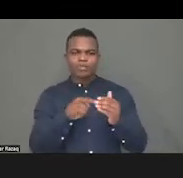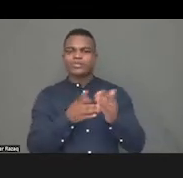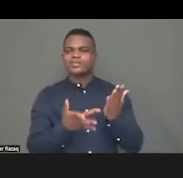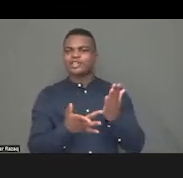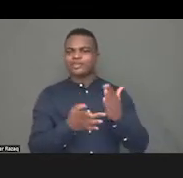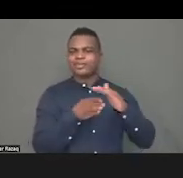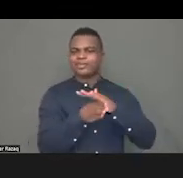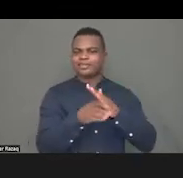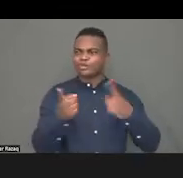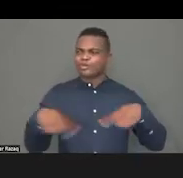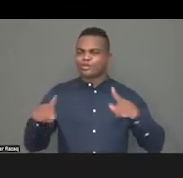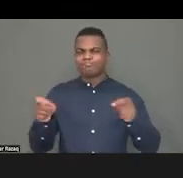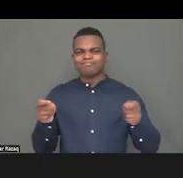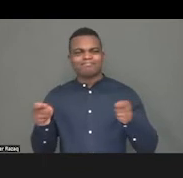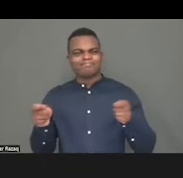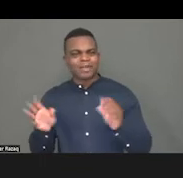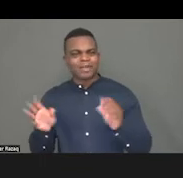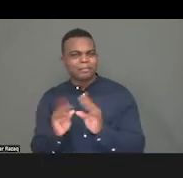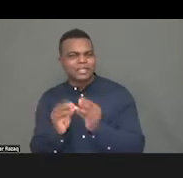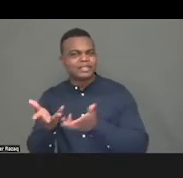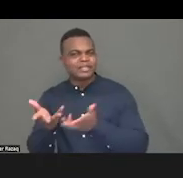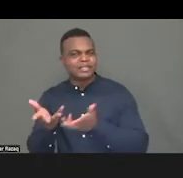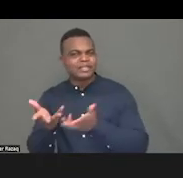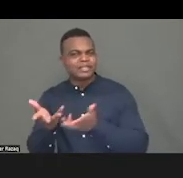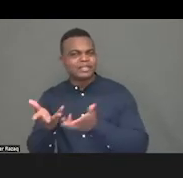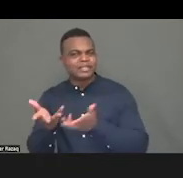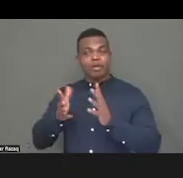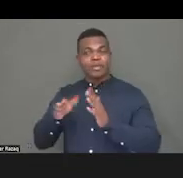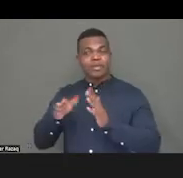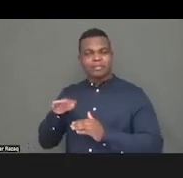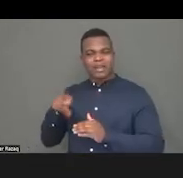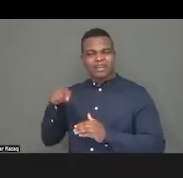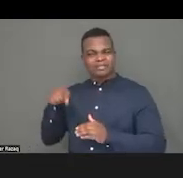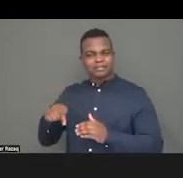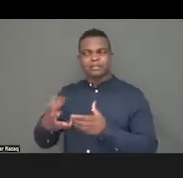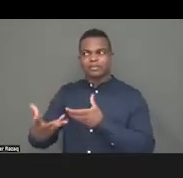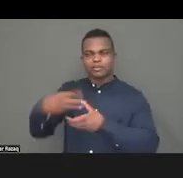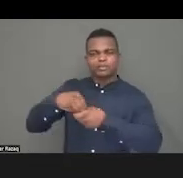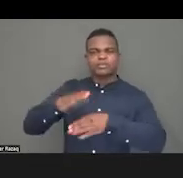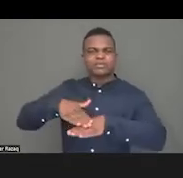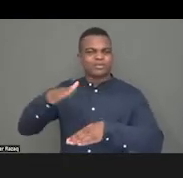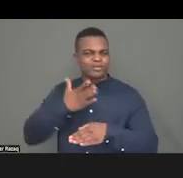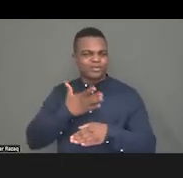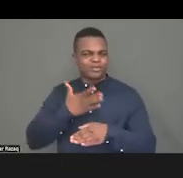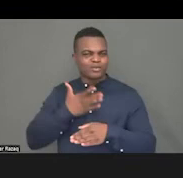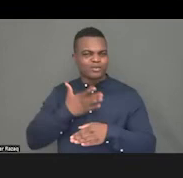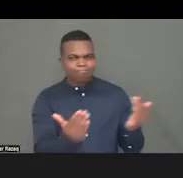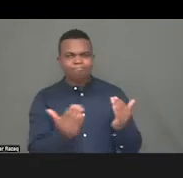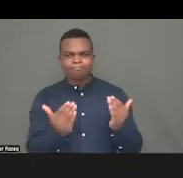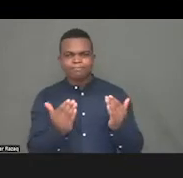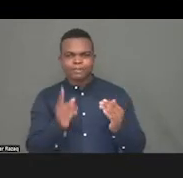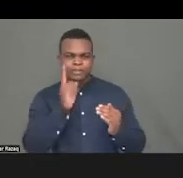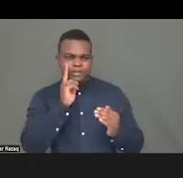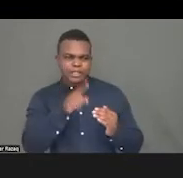to learn from, accessibility and inclusion are not yet integrally woven into development programs. Insights from